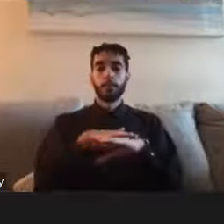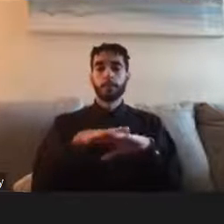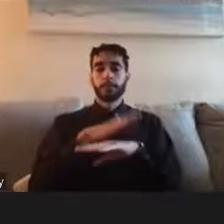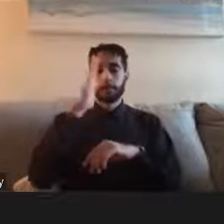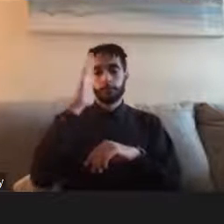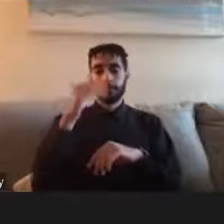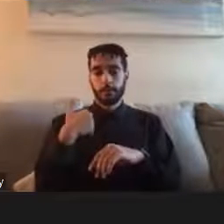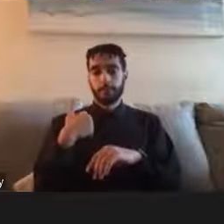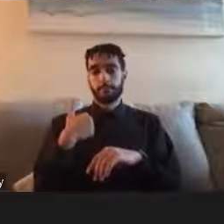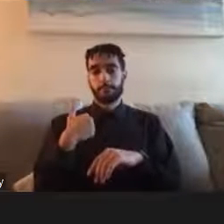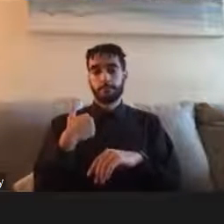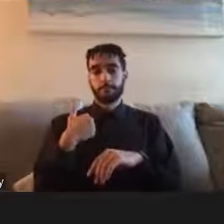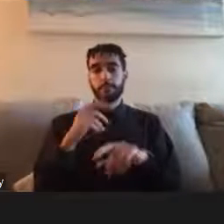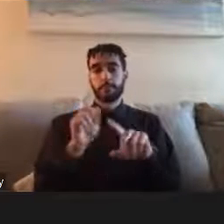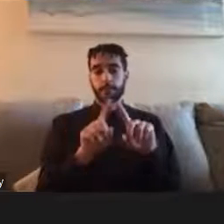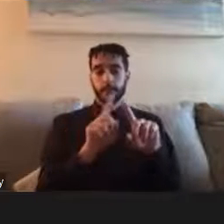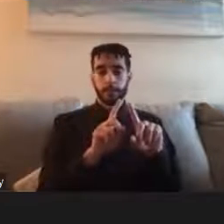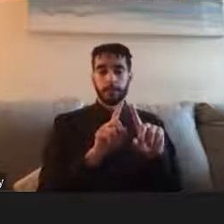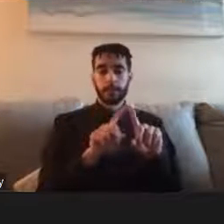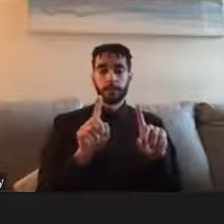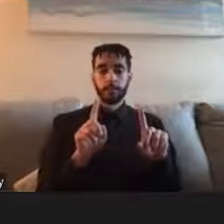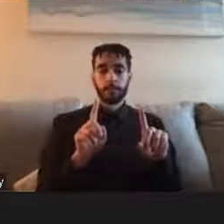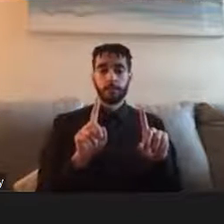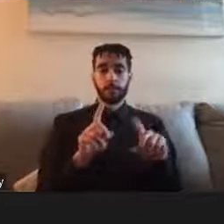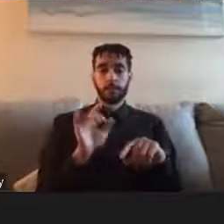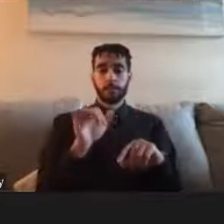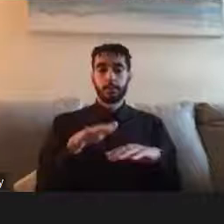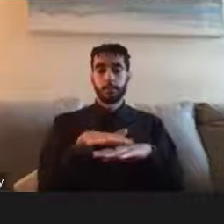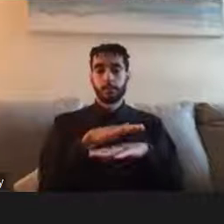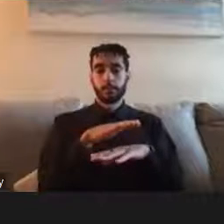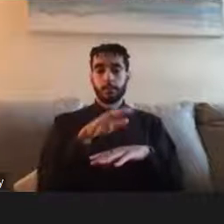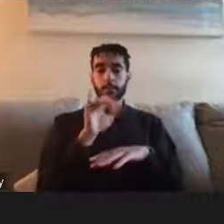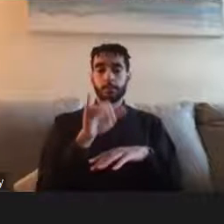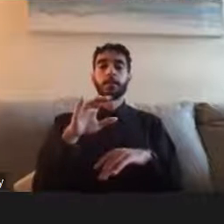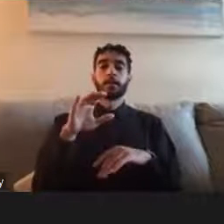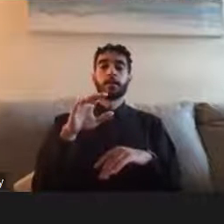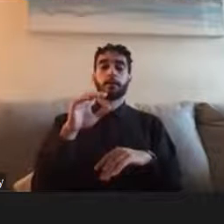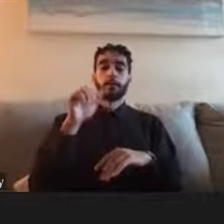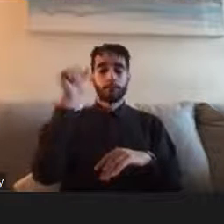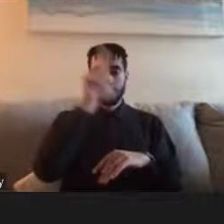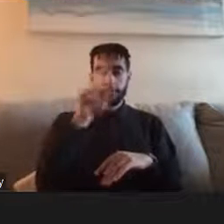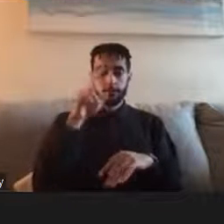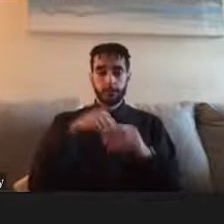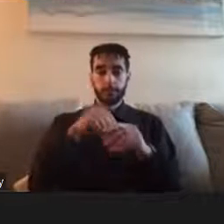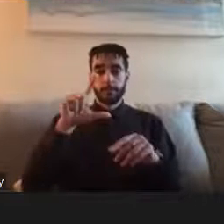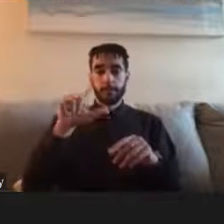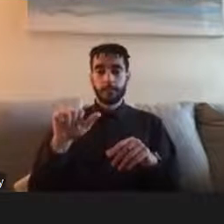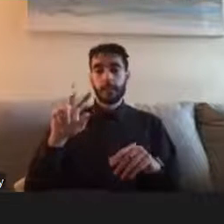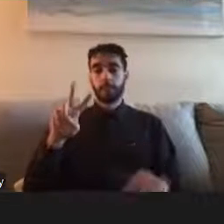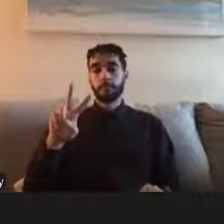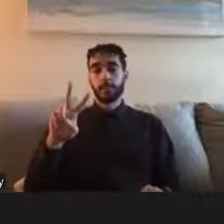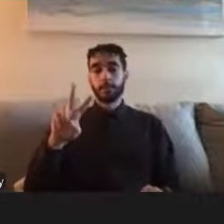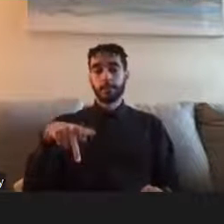Barbara McClendon, who is actually from the Alzheimer's Los Angeles, and also Eric Dowdy, VP of